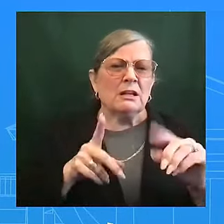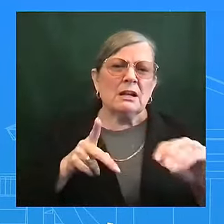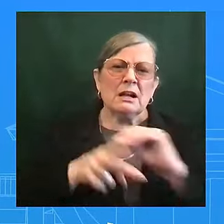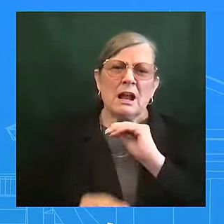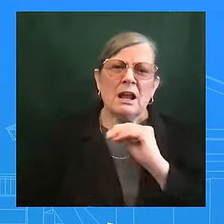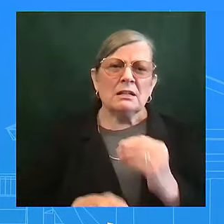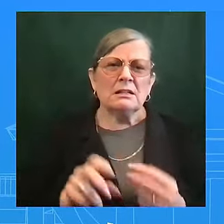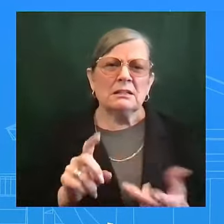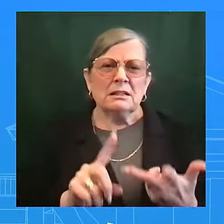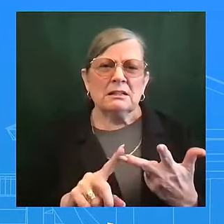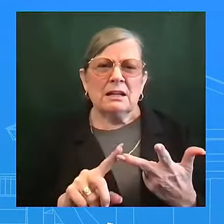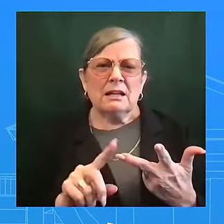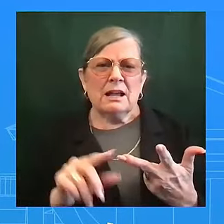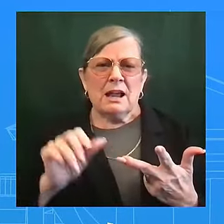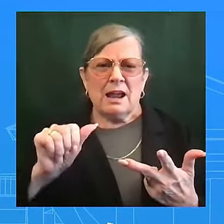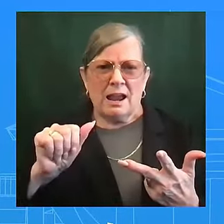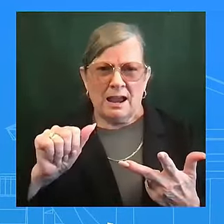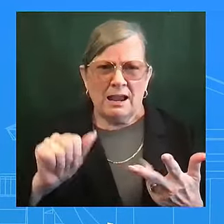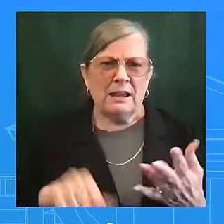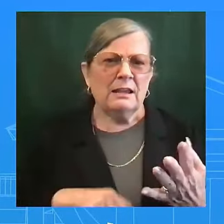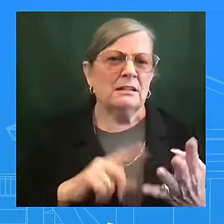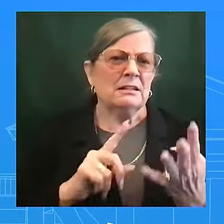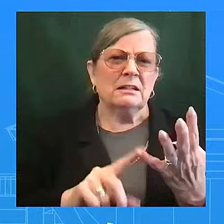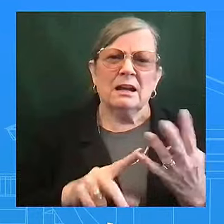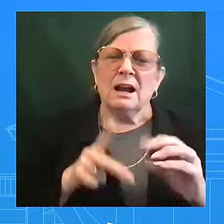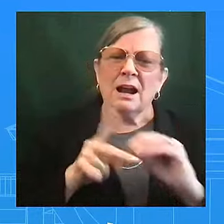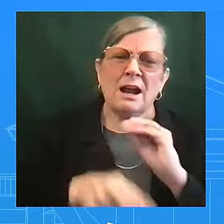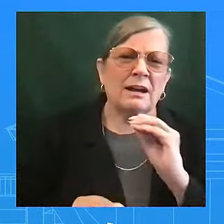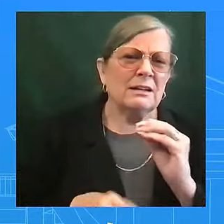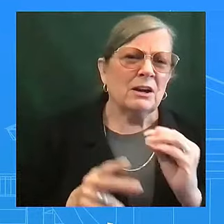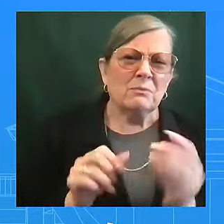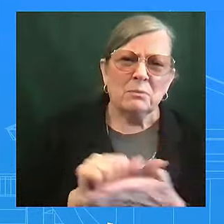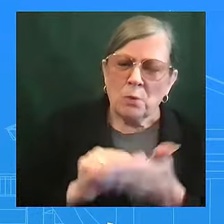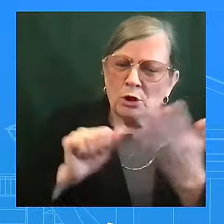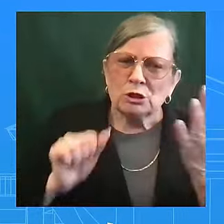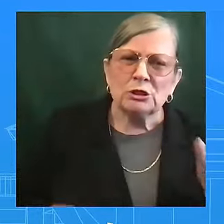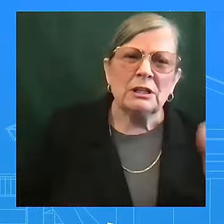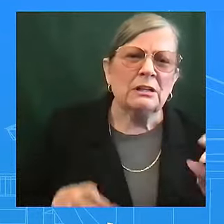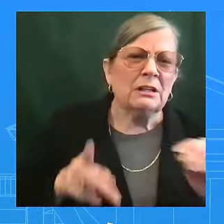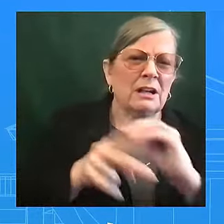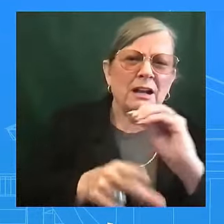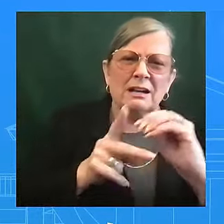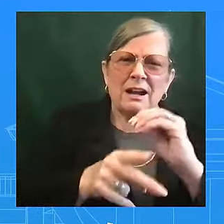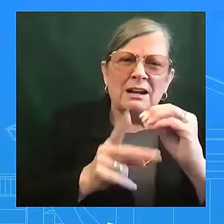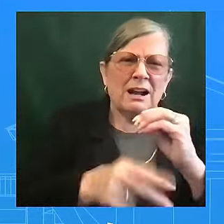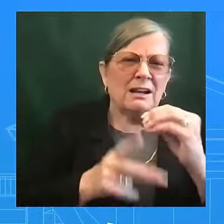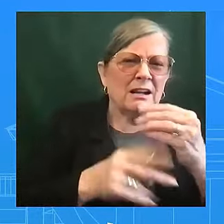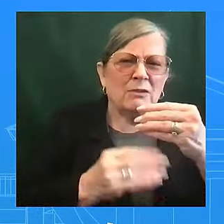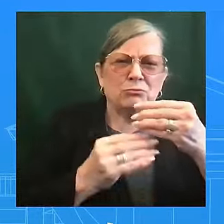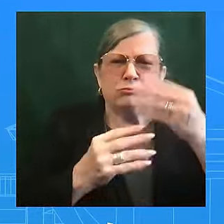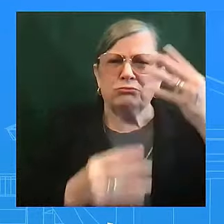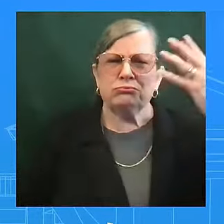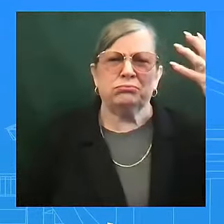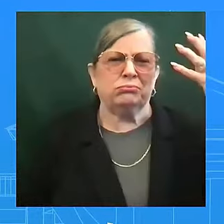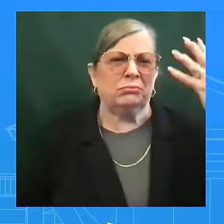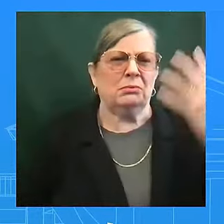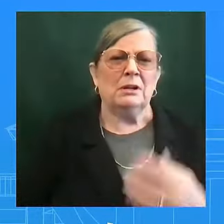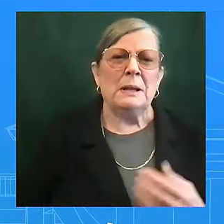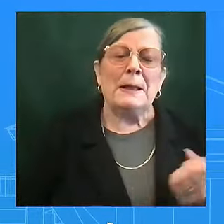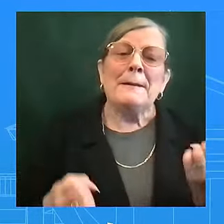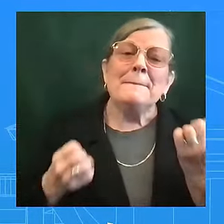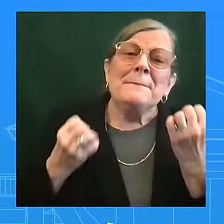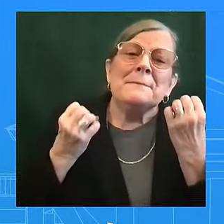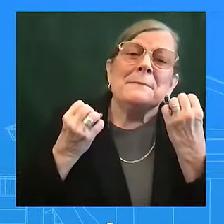beats Big Pharma, which is something that many elected officials tried to do and couldn't get done. The